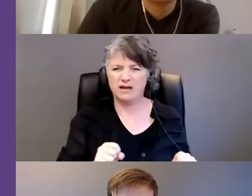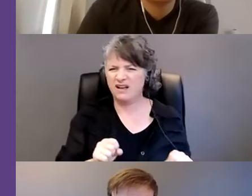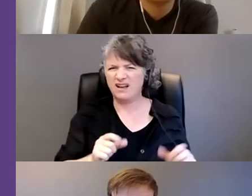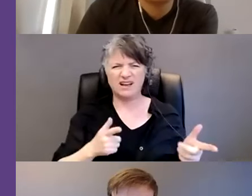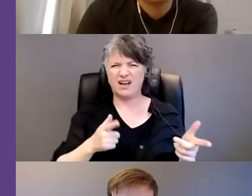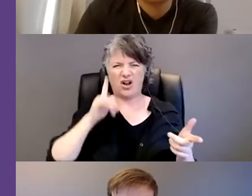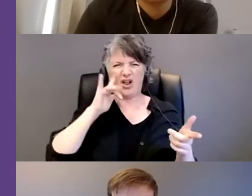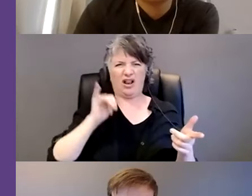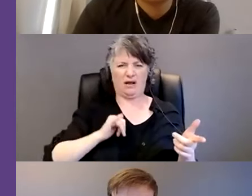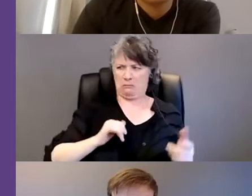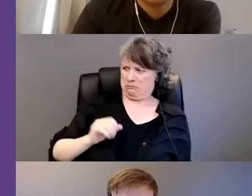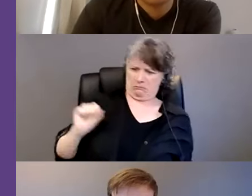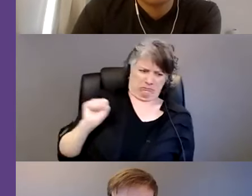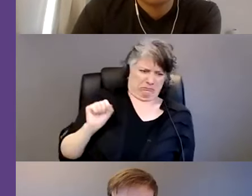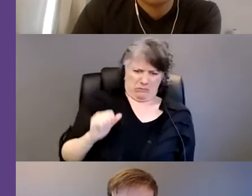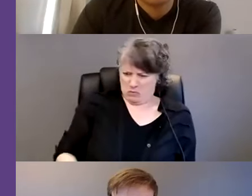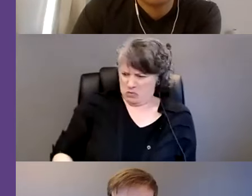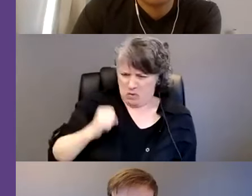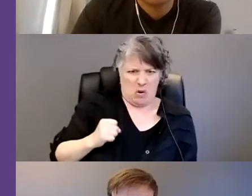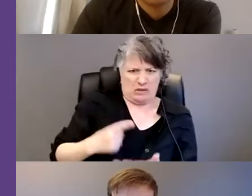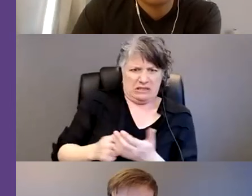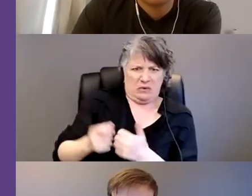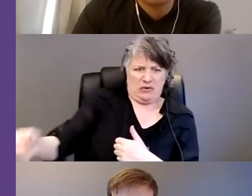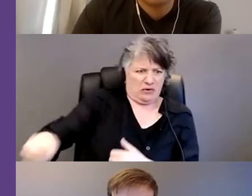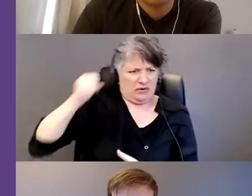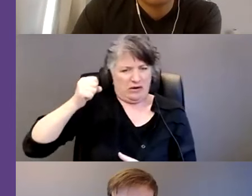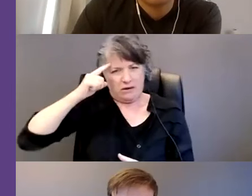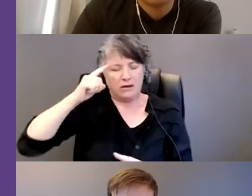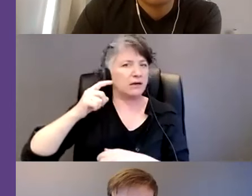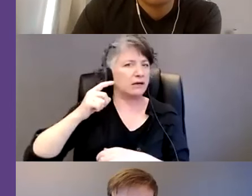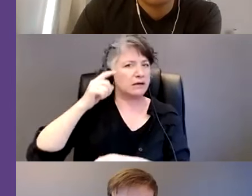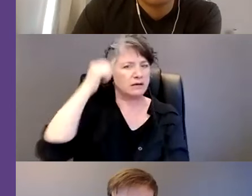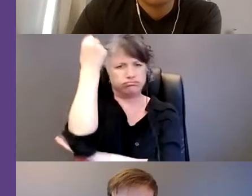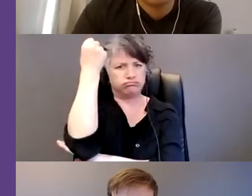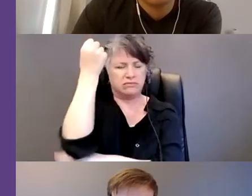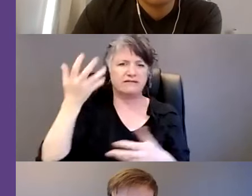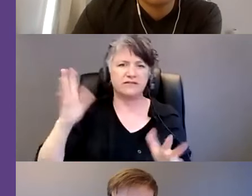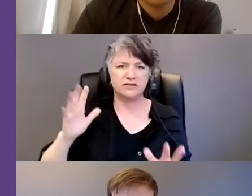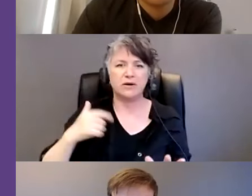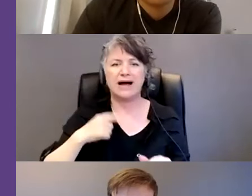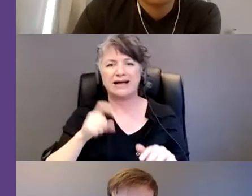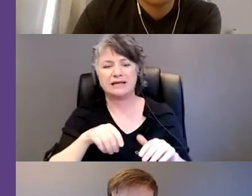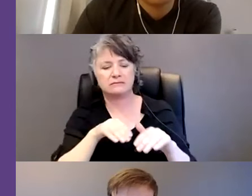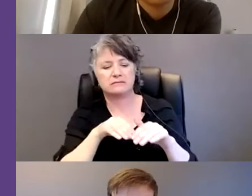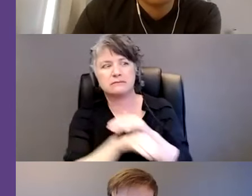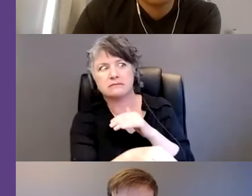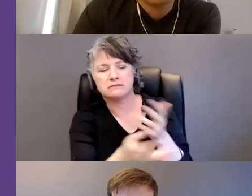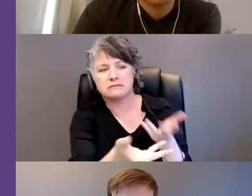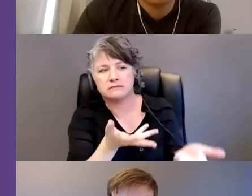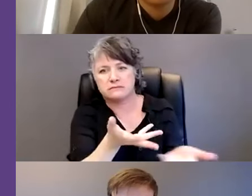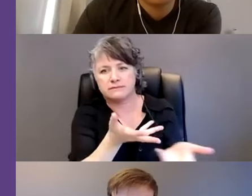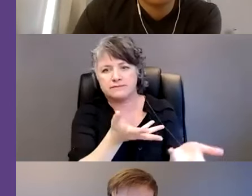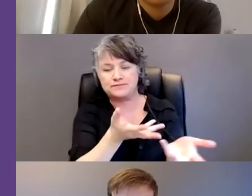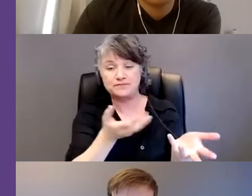up to say, I'm not talking to her. Like, why would I do that? Okay, so I need a foot in the door. I need a foot in the door, and then